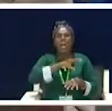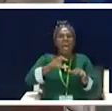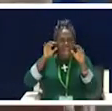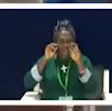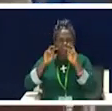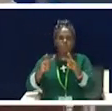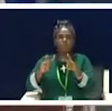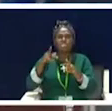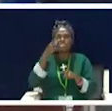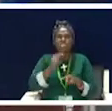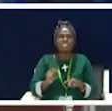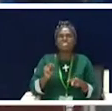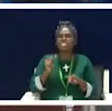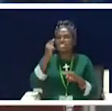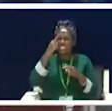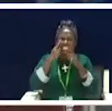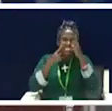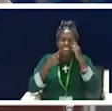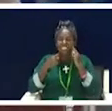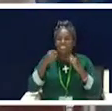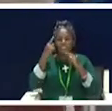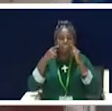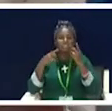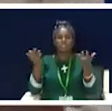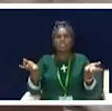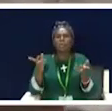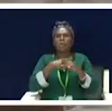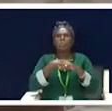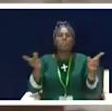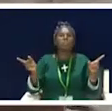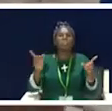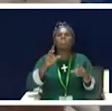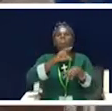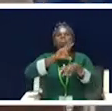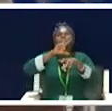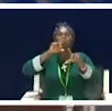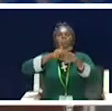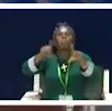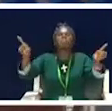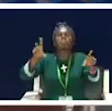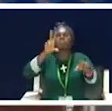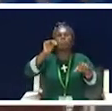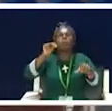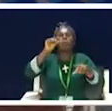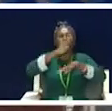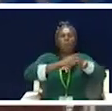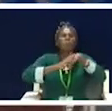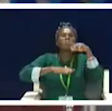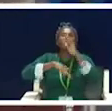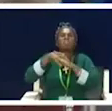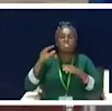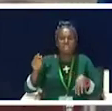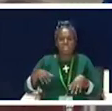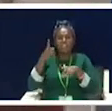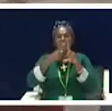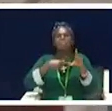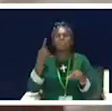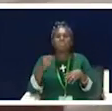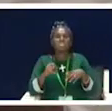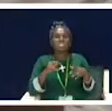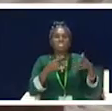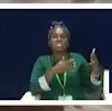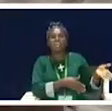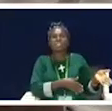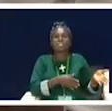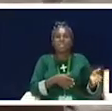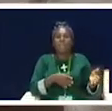the tears of the oppressed, but they have no comforter. On the side of the oppressor, there is